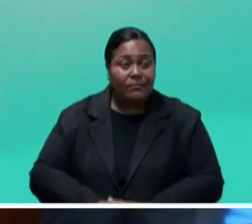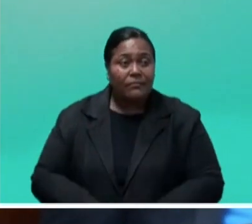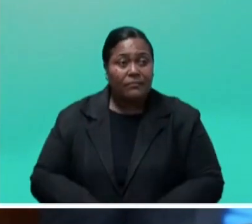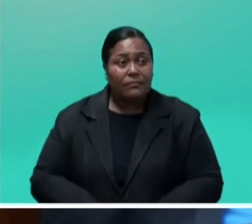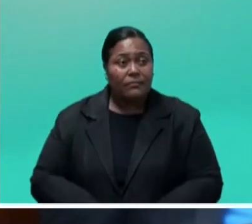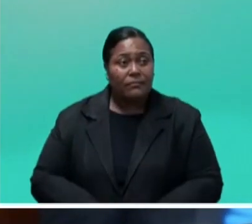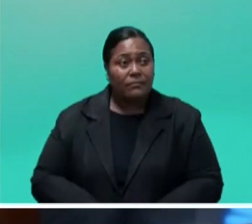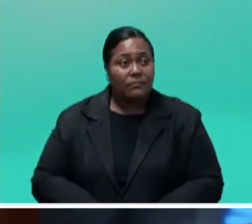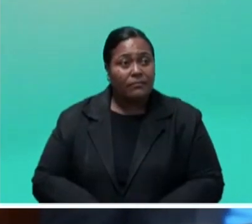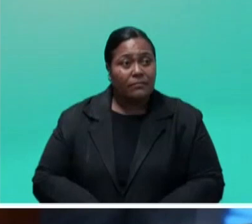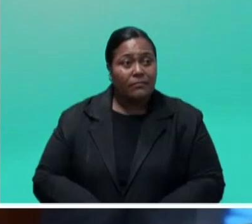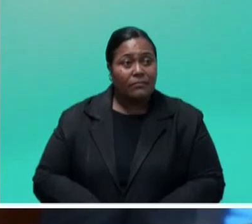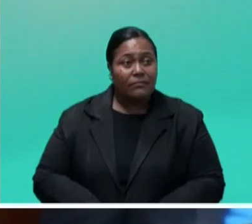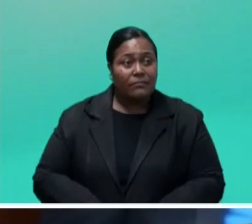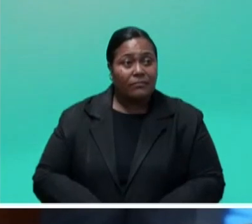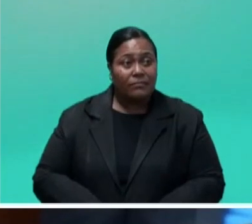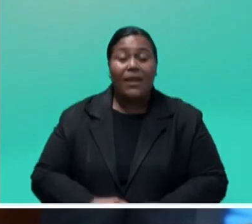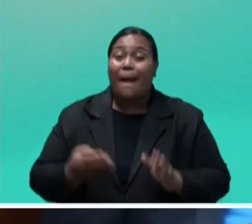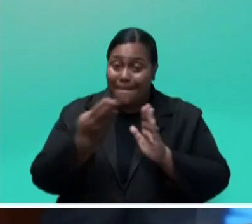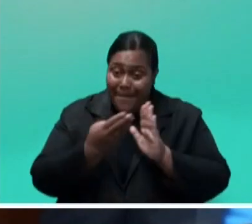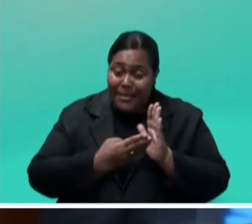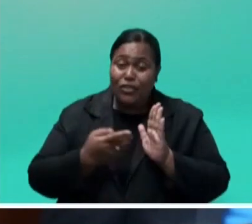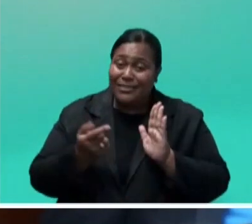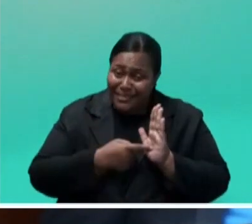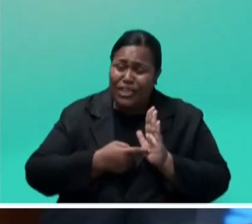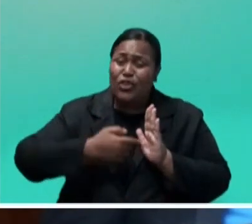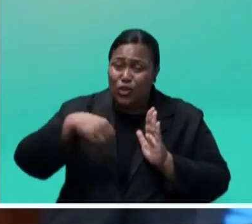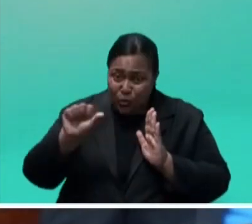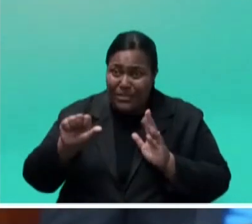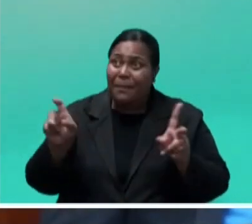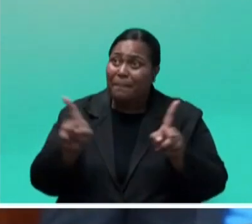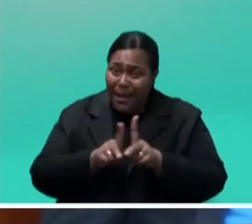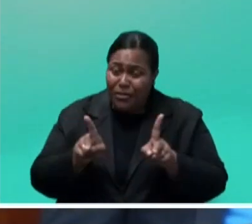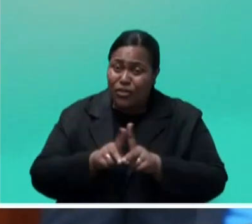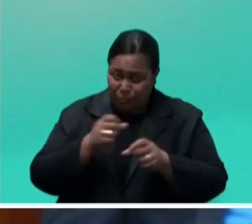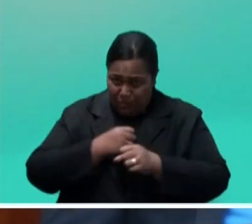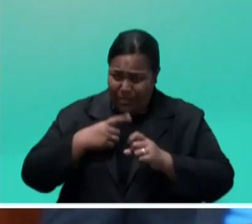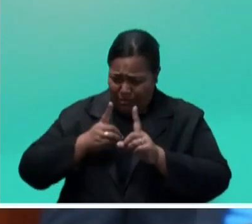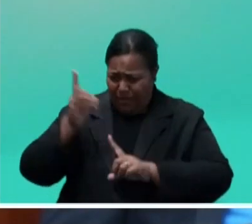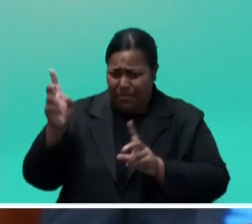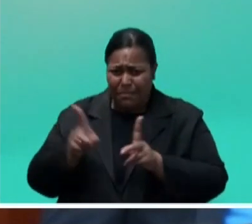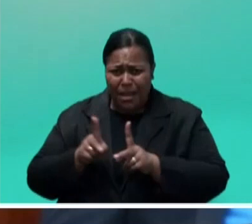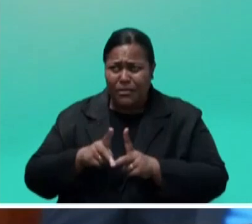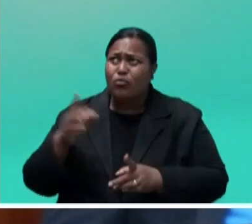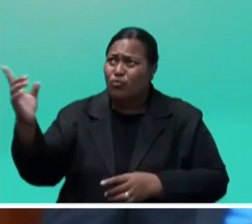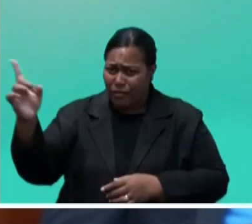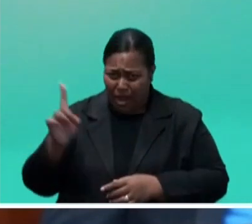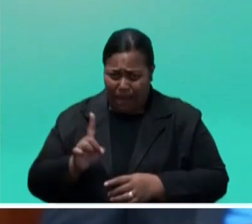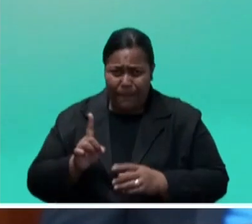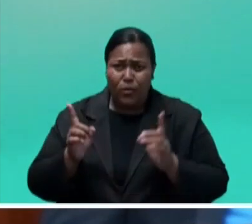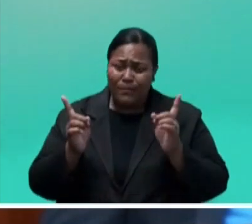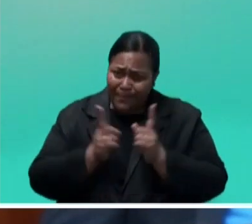Speaker, that the budget is being utilised in partnership with our development partners who've come to the table